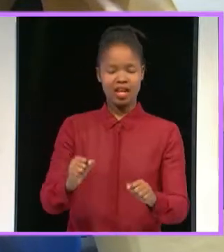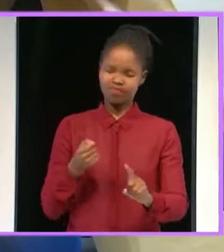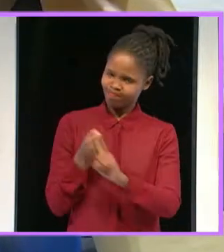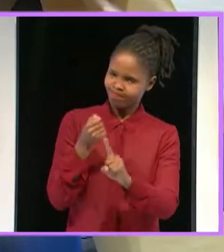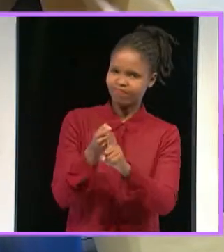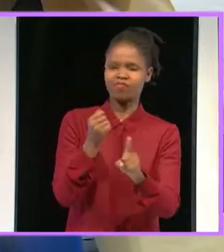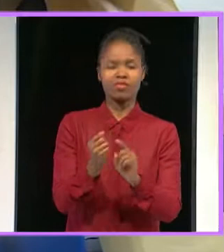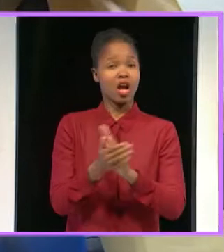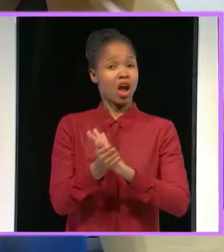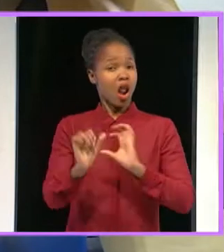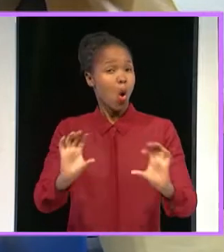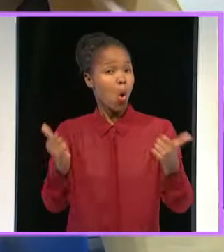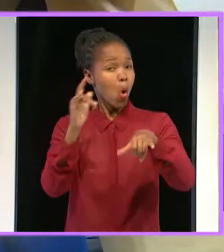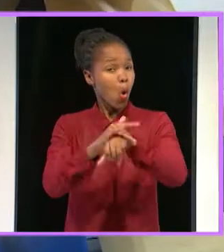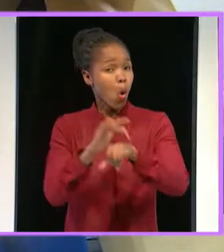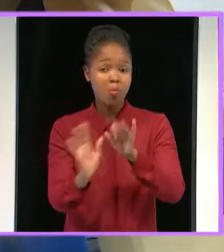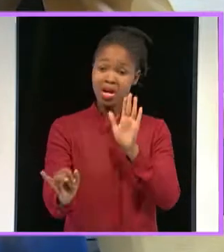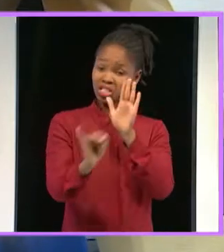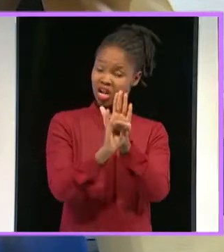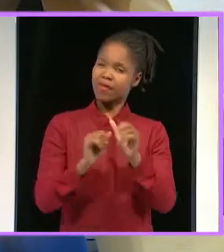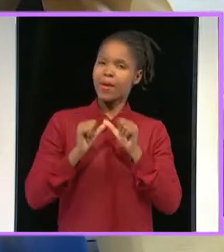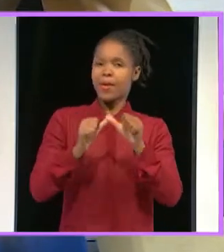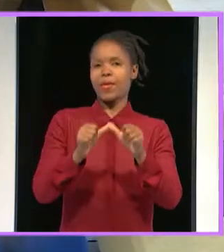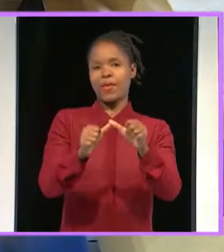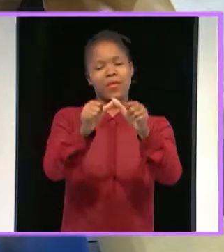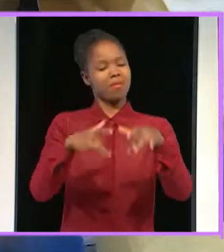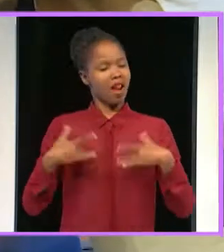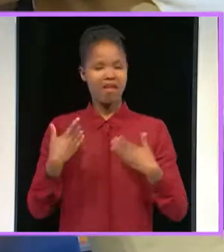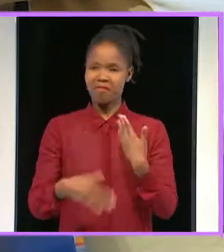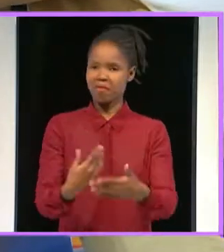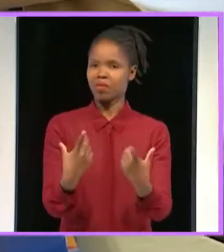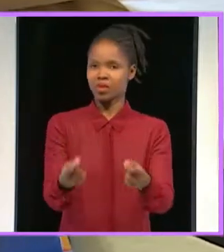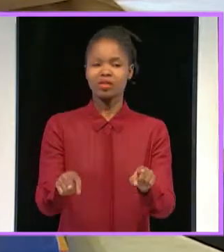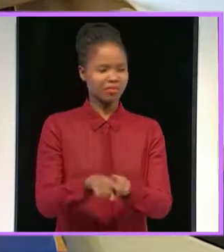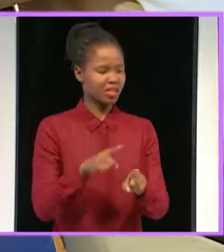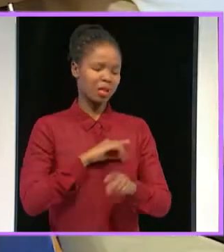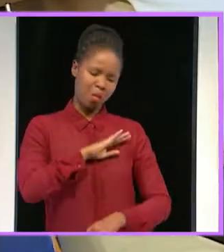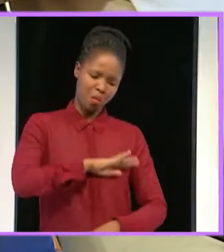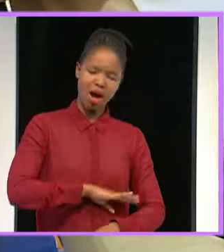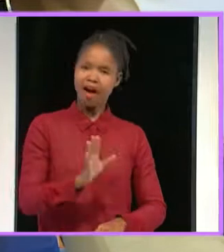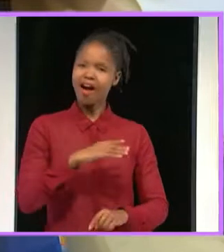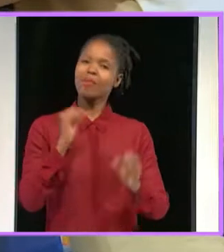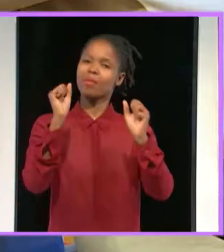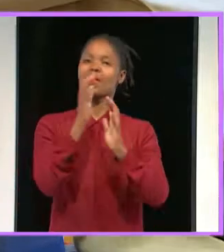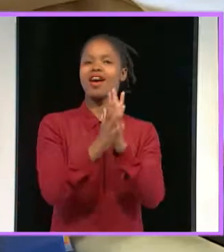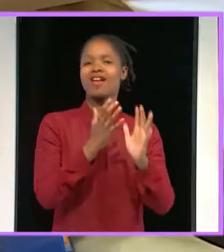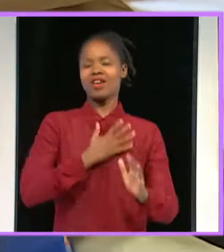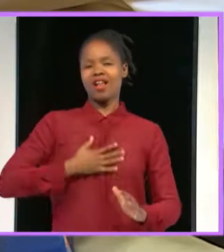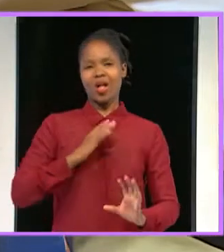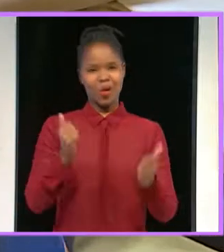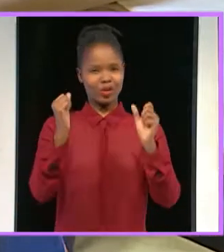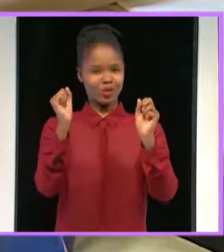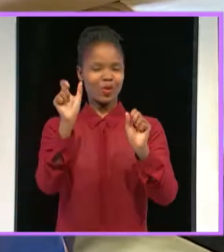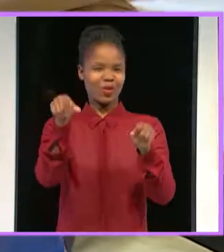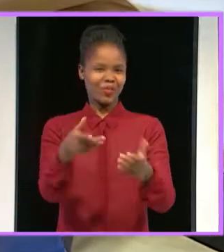find something you're good at, and then keep on going. Life goes on. This is our feel-good story, man. This is Thomas